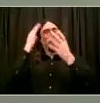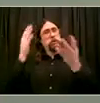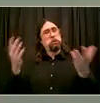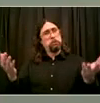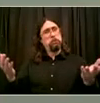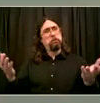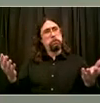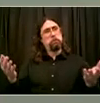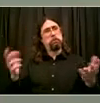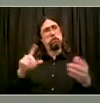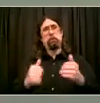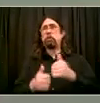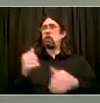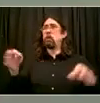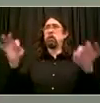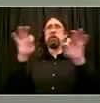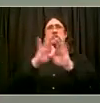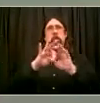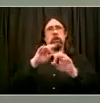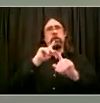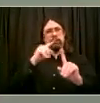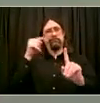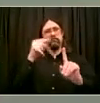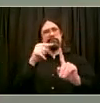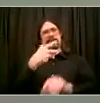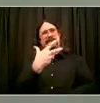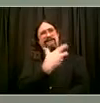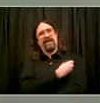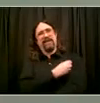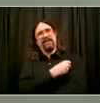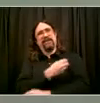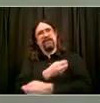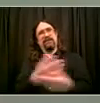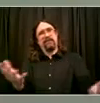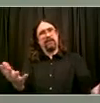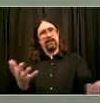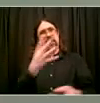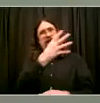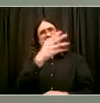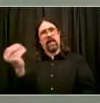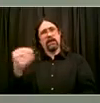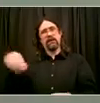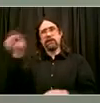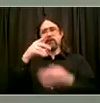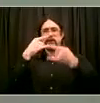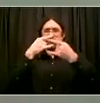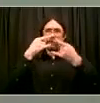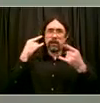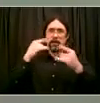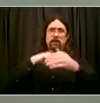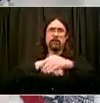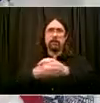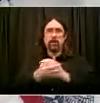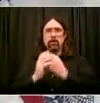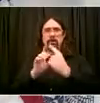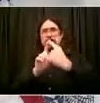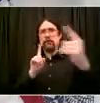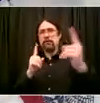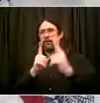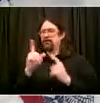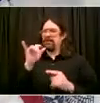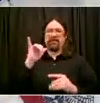in line, do all the things that are necessary to prevent infection, because that is the best way we can outrun the virus. Thank you so much, Dr. Varma. Everyone, as we